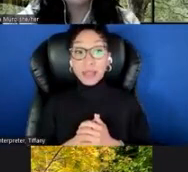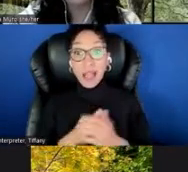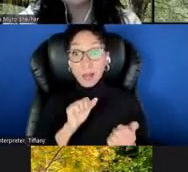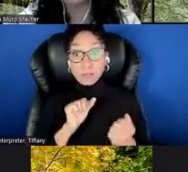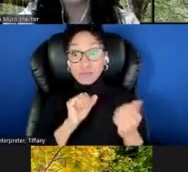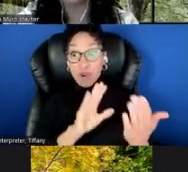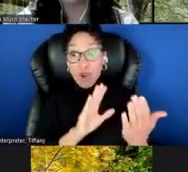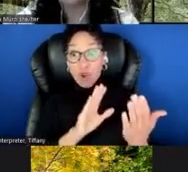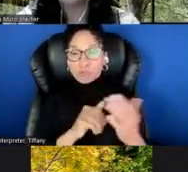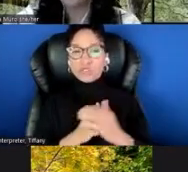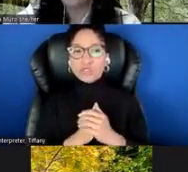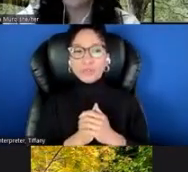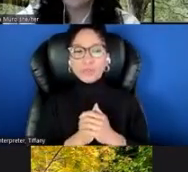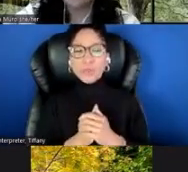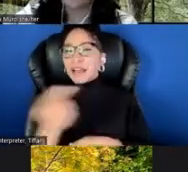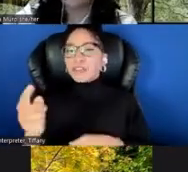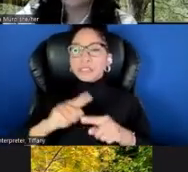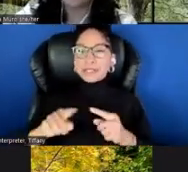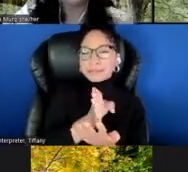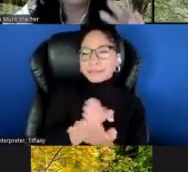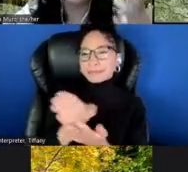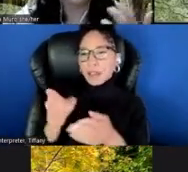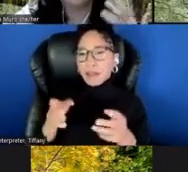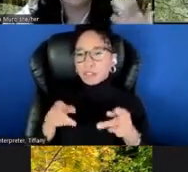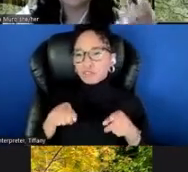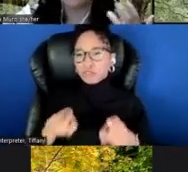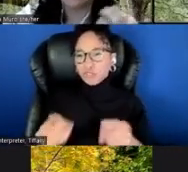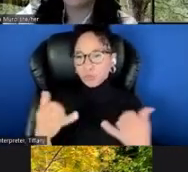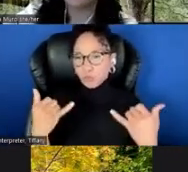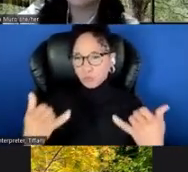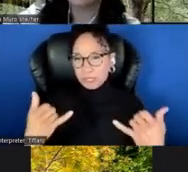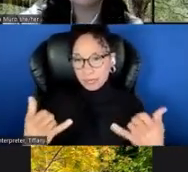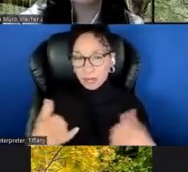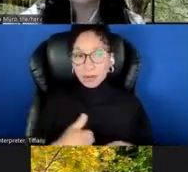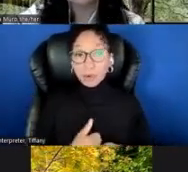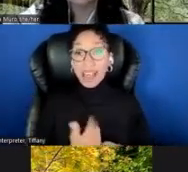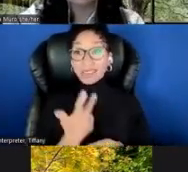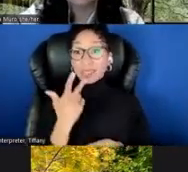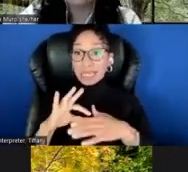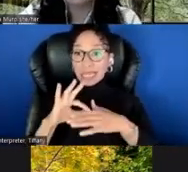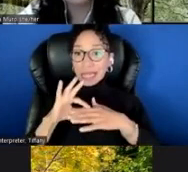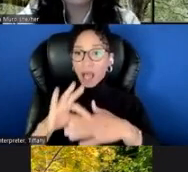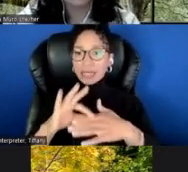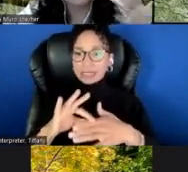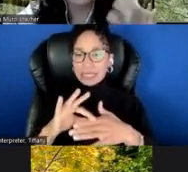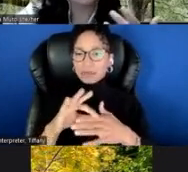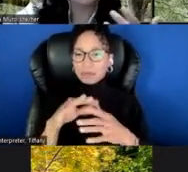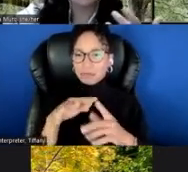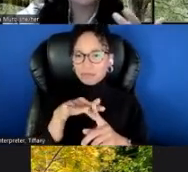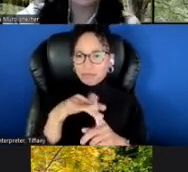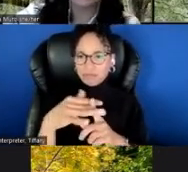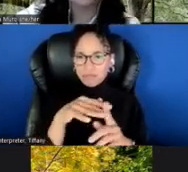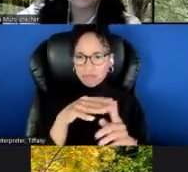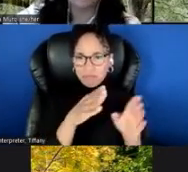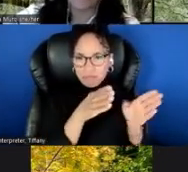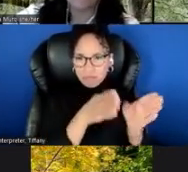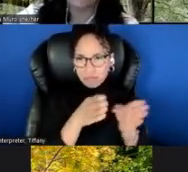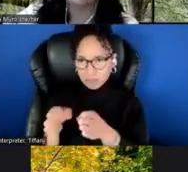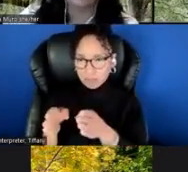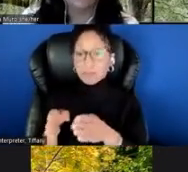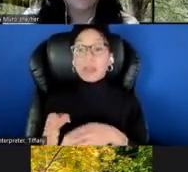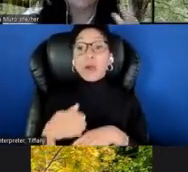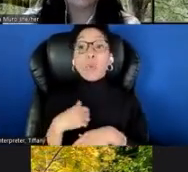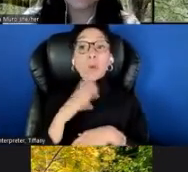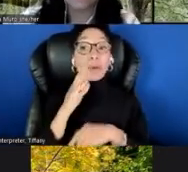have a couple different sections in which we have 3 different content areas of discussion with some prompting questions as